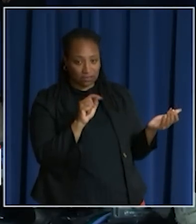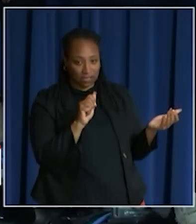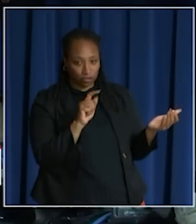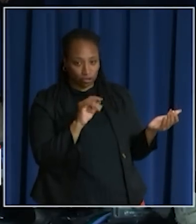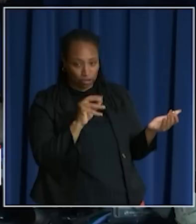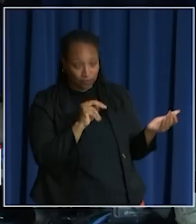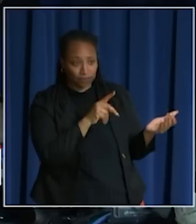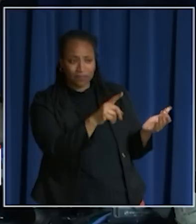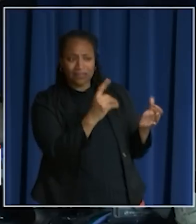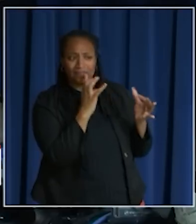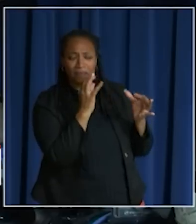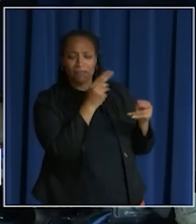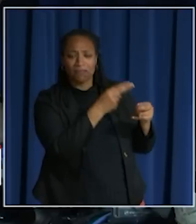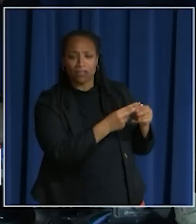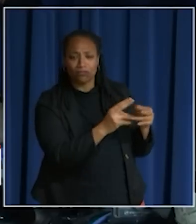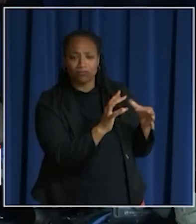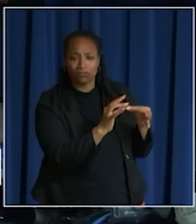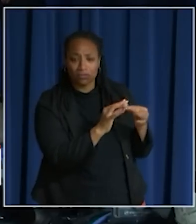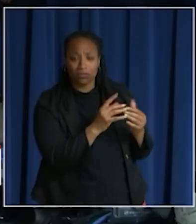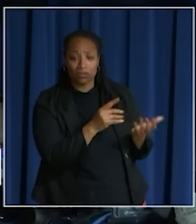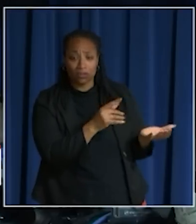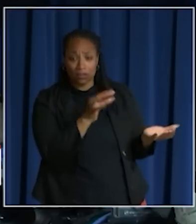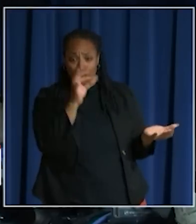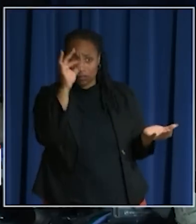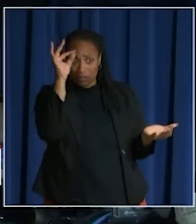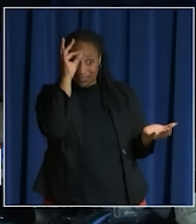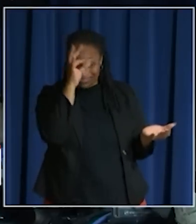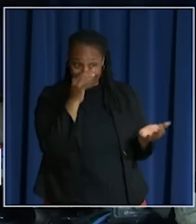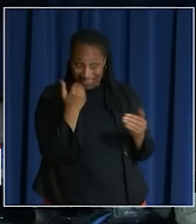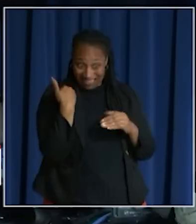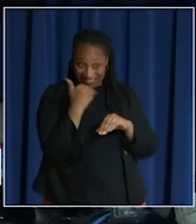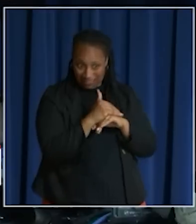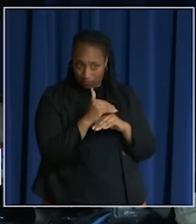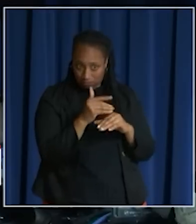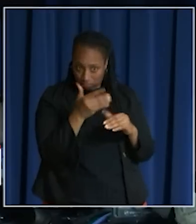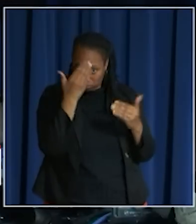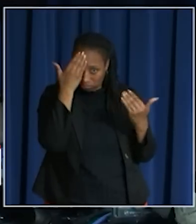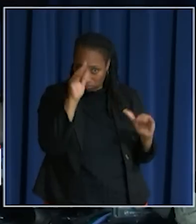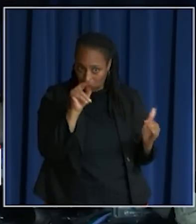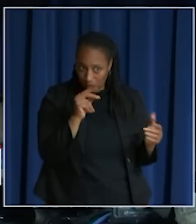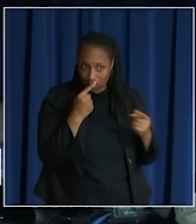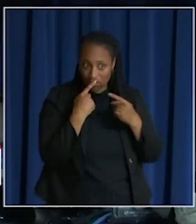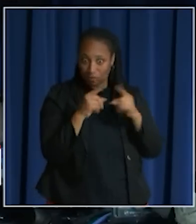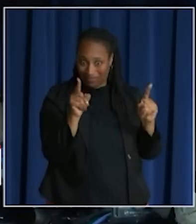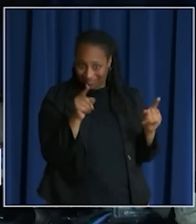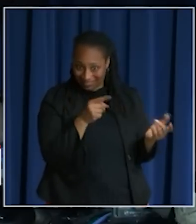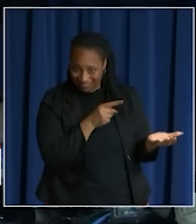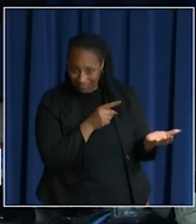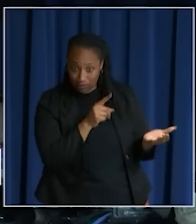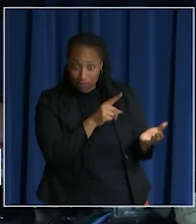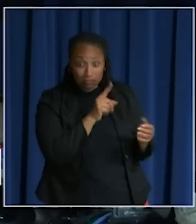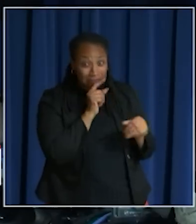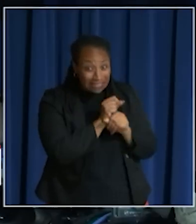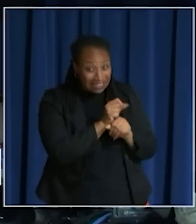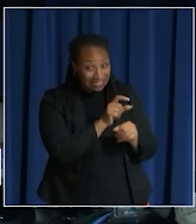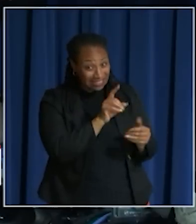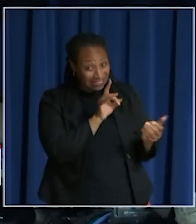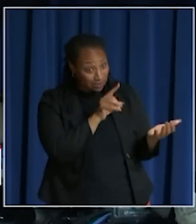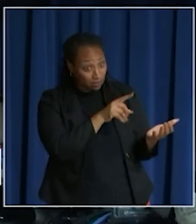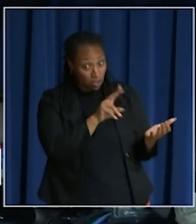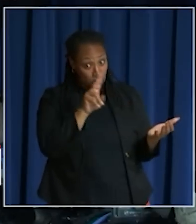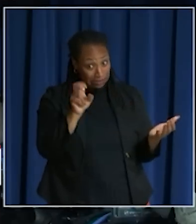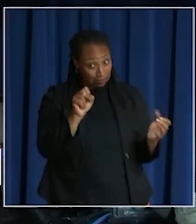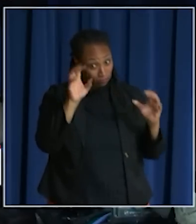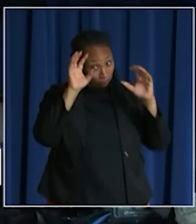happened today. Did the White House or the president bring up their concerns with crime before last week? The president talks about crime